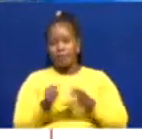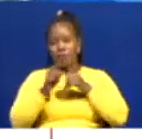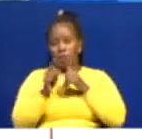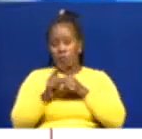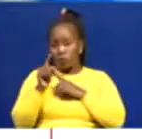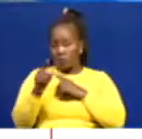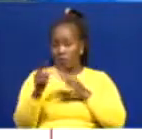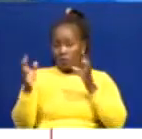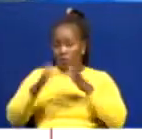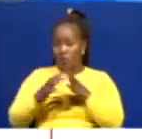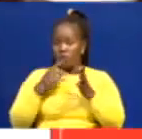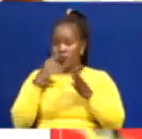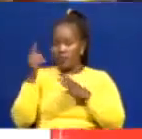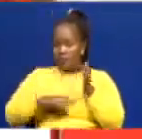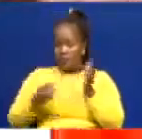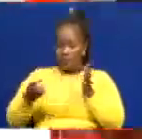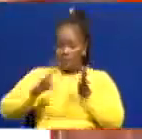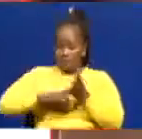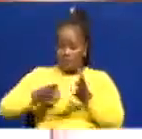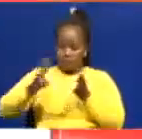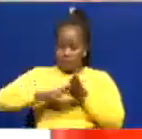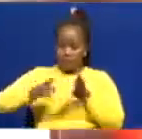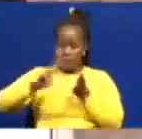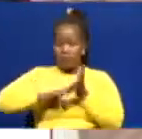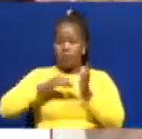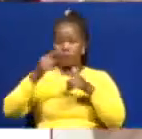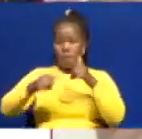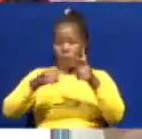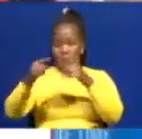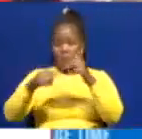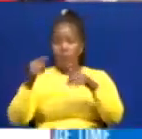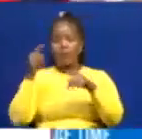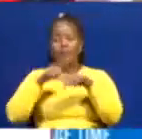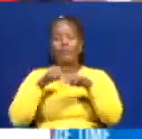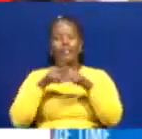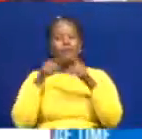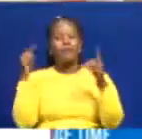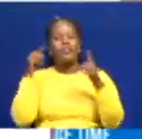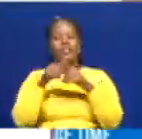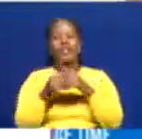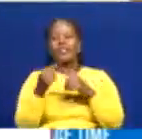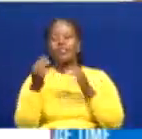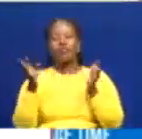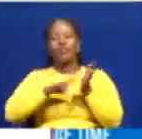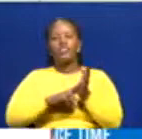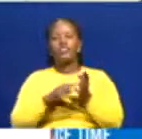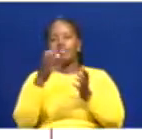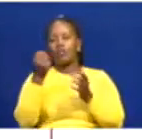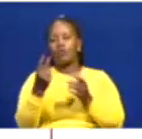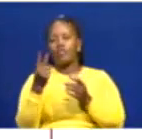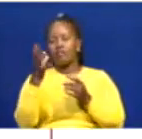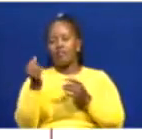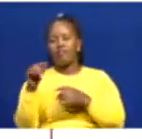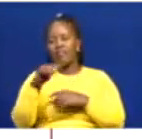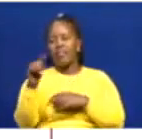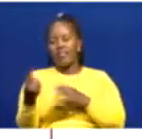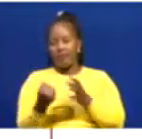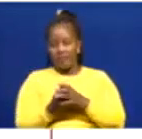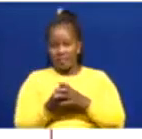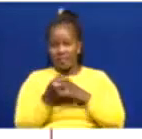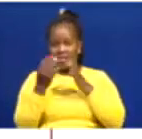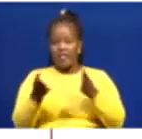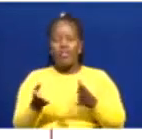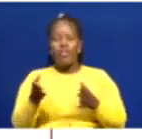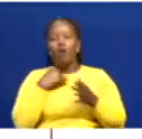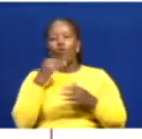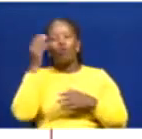that the registration is ongoing as they target 25,000 runners this year. Now when you talk about future makers, how do we help people